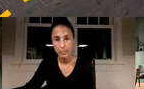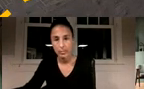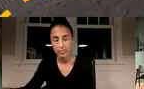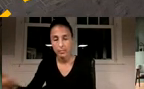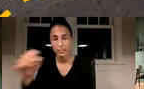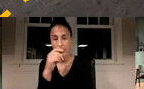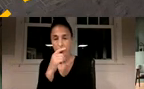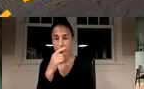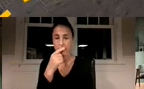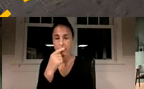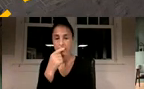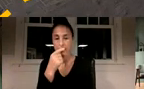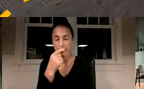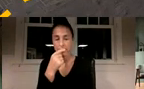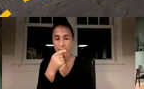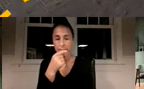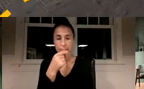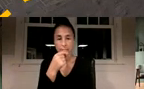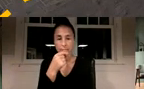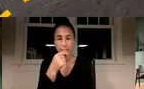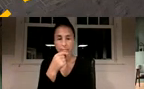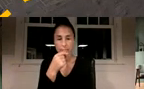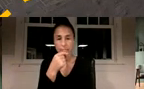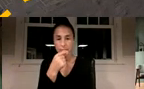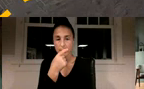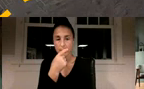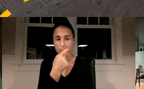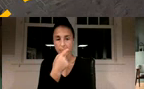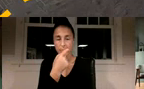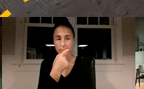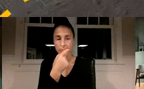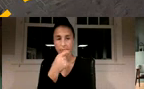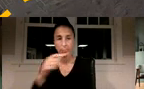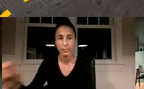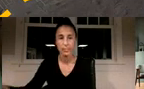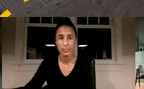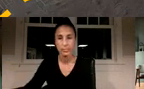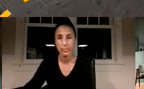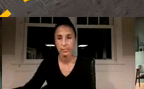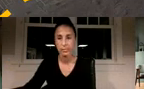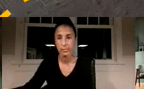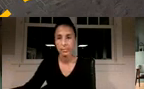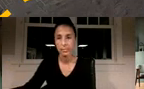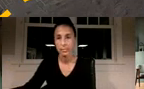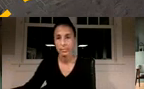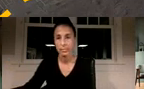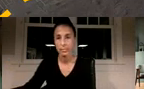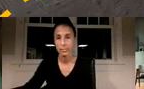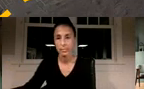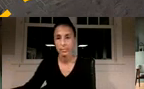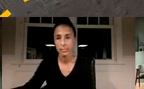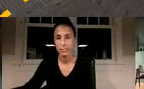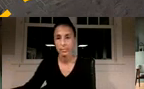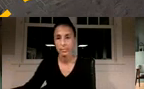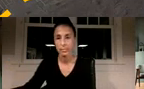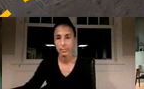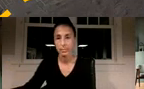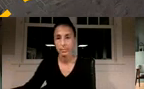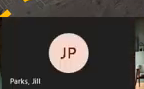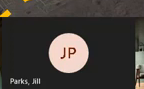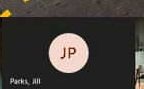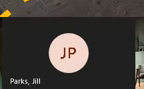outside of the Vienna Transit Station area, and it's planned in the Lee Community Planning Sector, a suburban neighborhood.